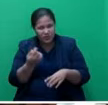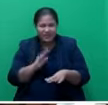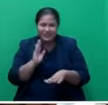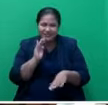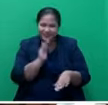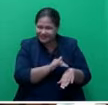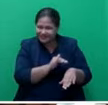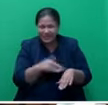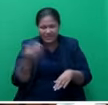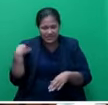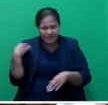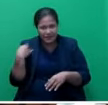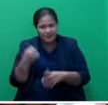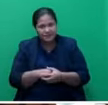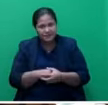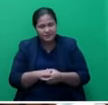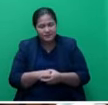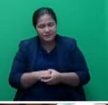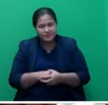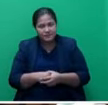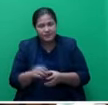Absolutely not. Not a single shred of evidence.